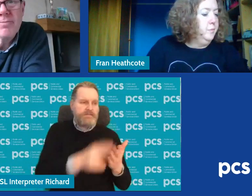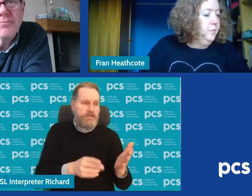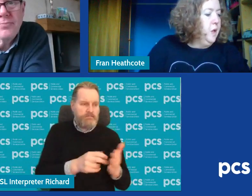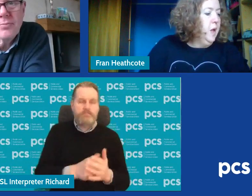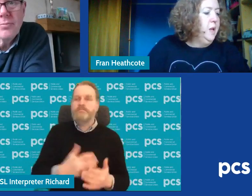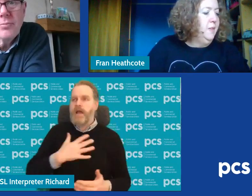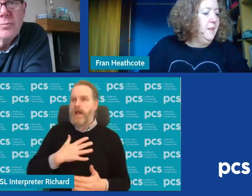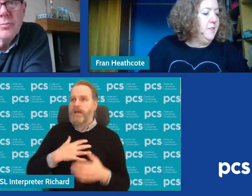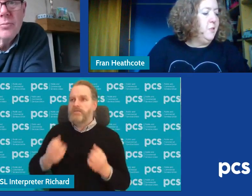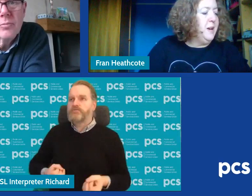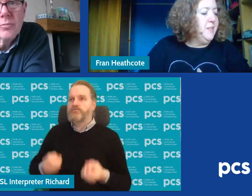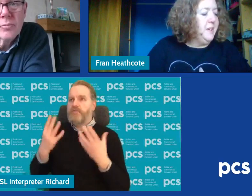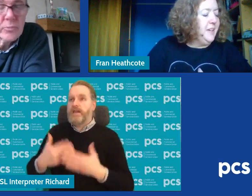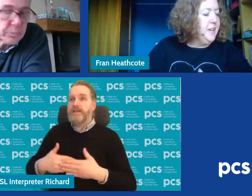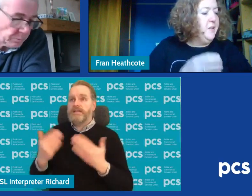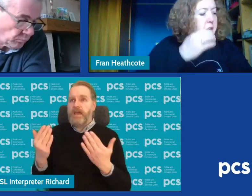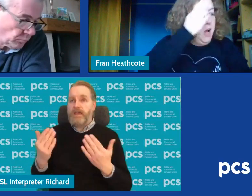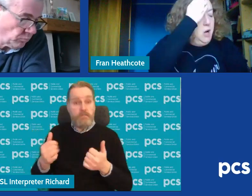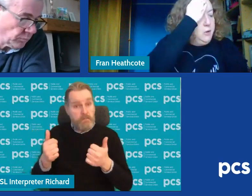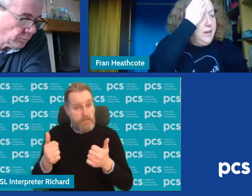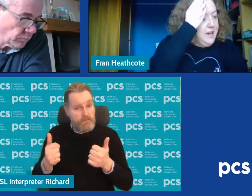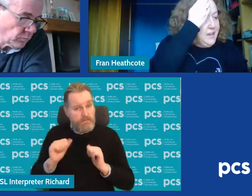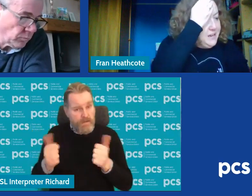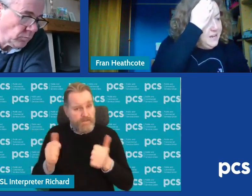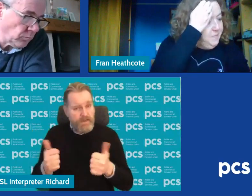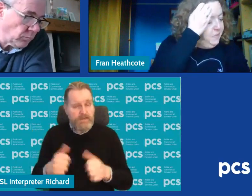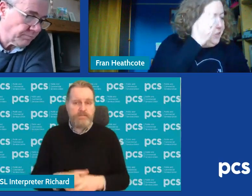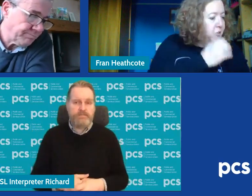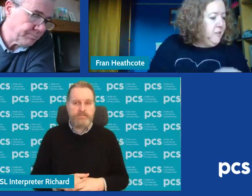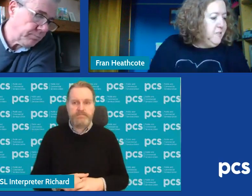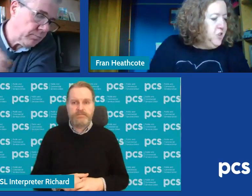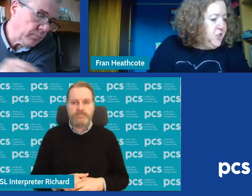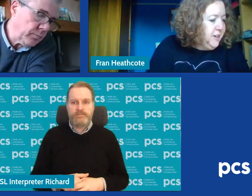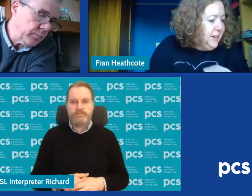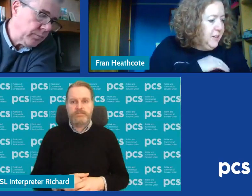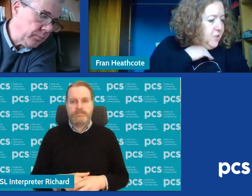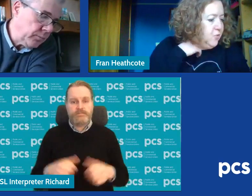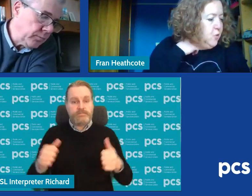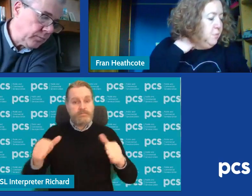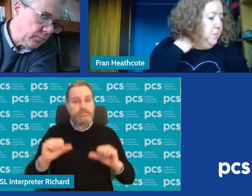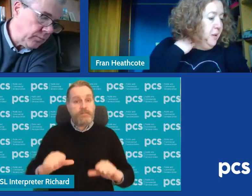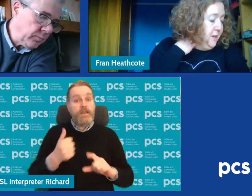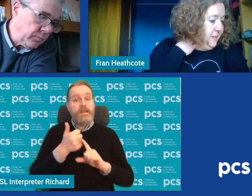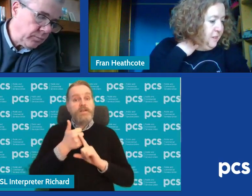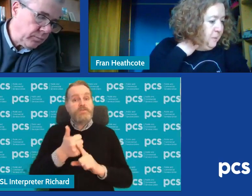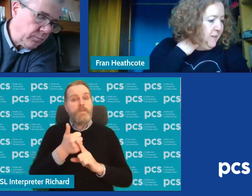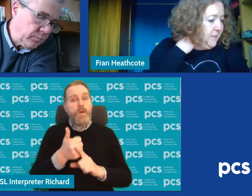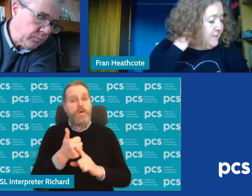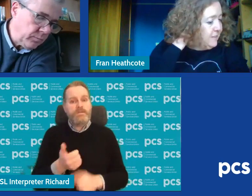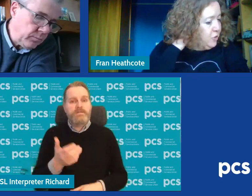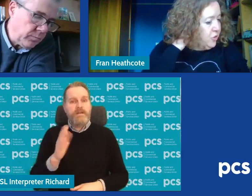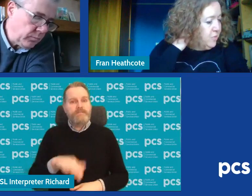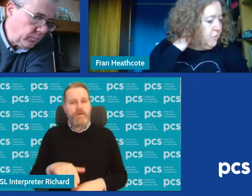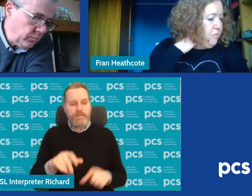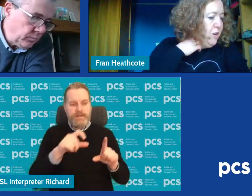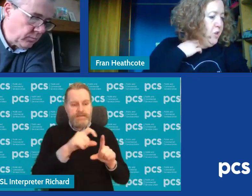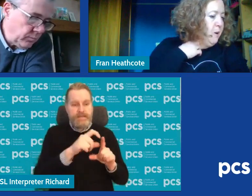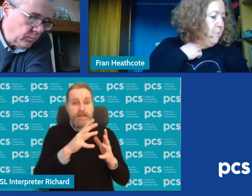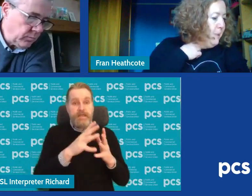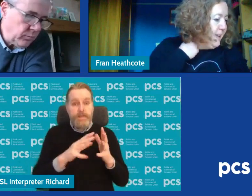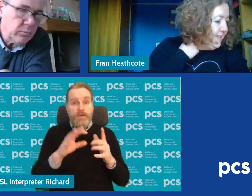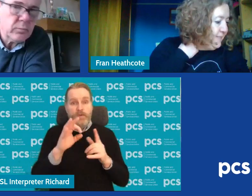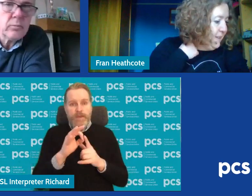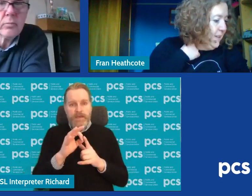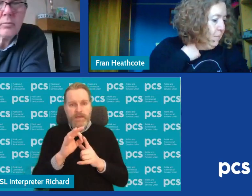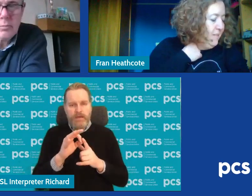wish. That's great. Thank you. Okay. Solidarity shout-outs from DWP Tyneside and Northumbria branch,